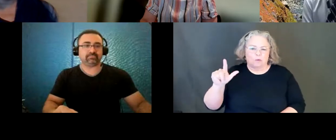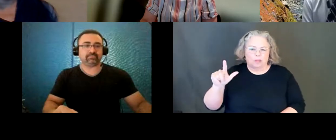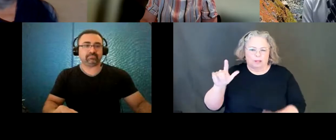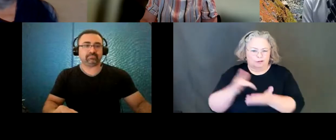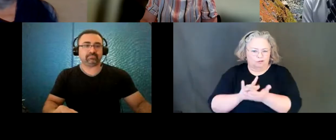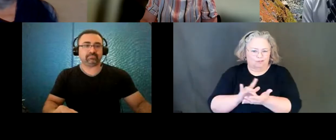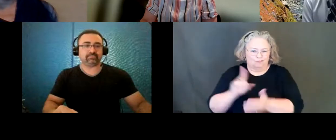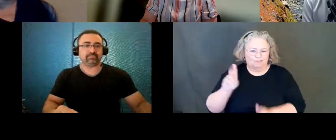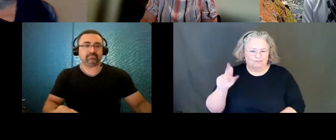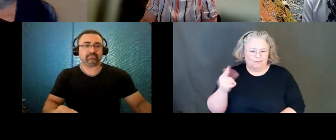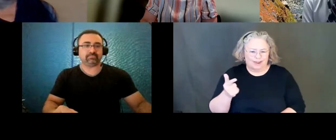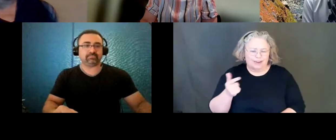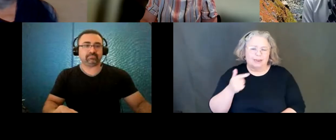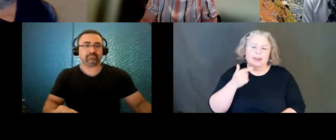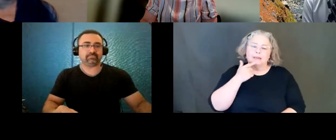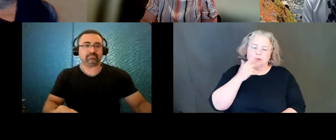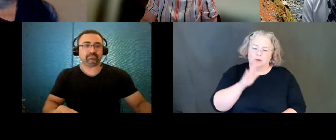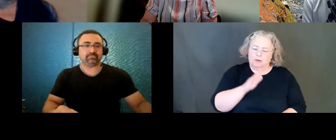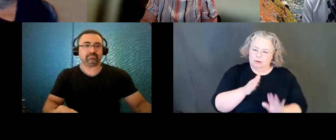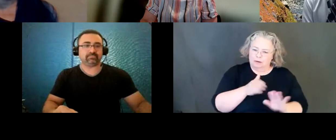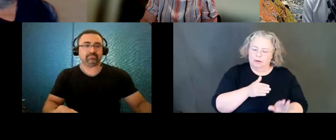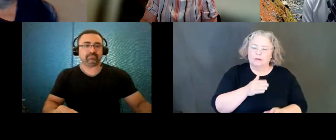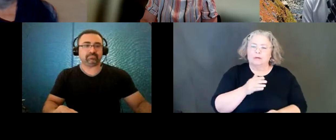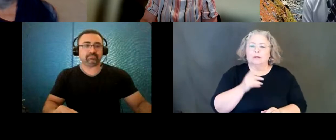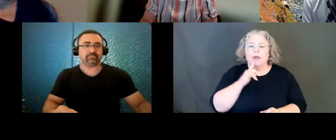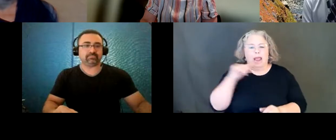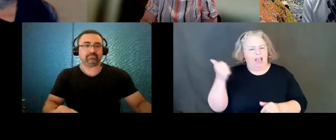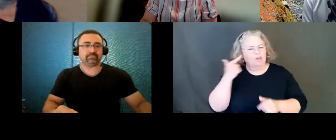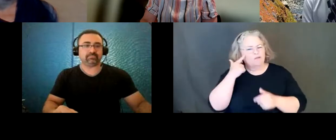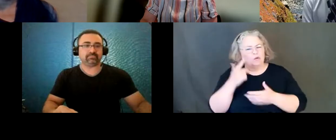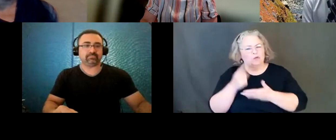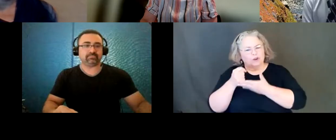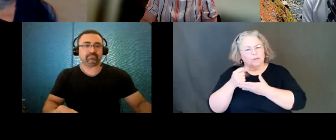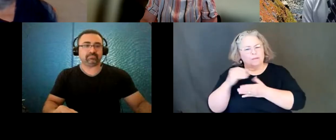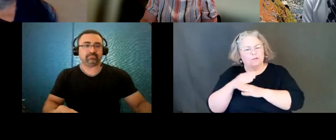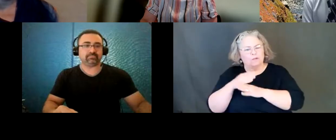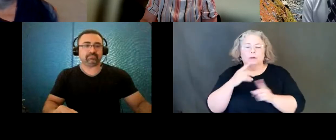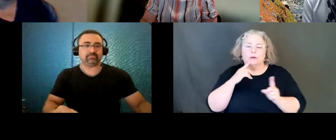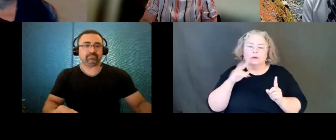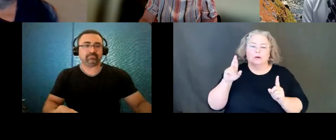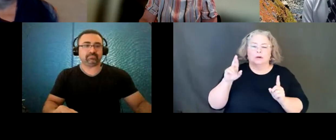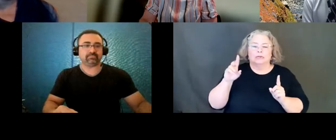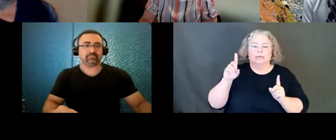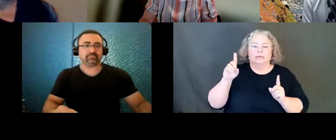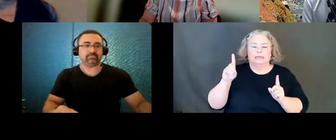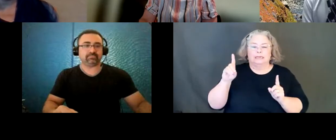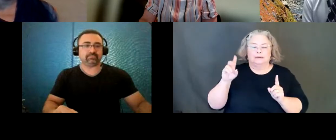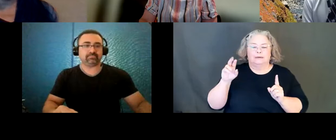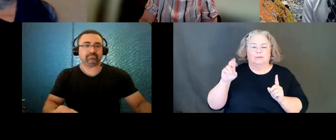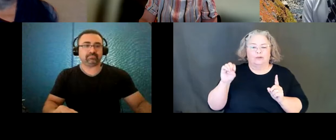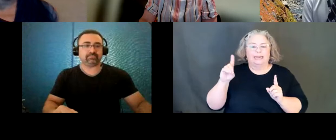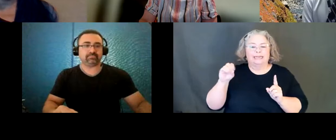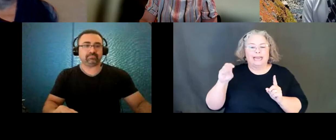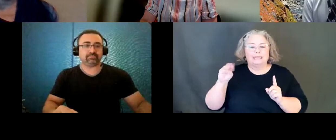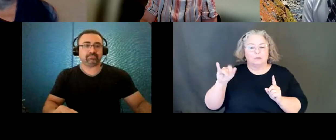for both treatment and prevention. But remdesivir is the gold standard for treatment for